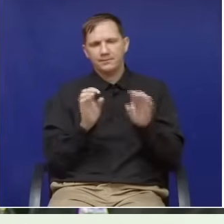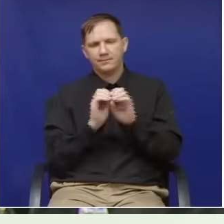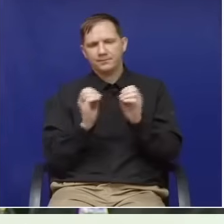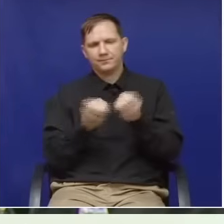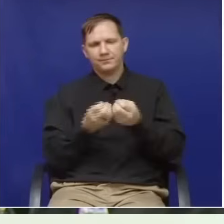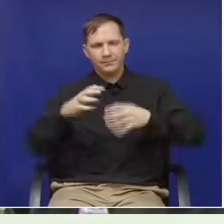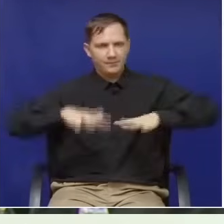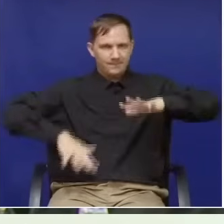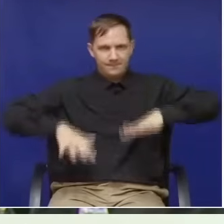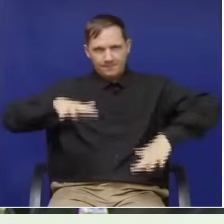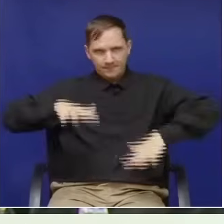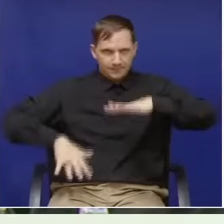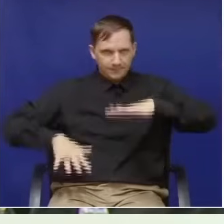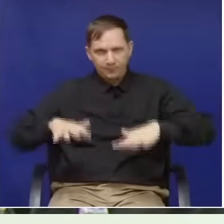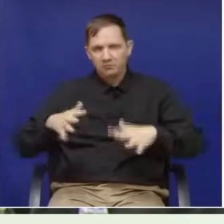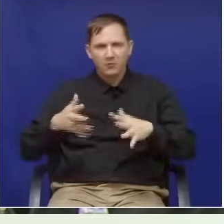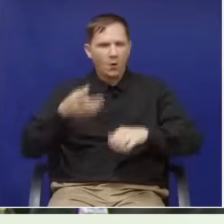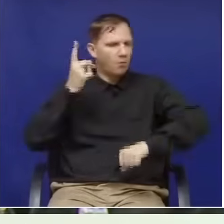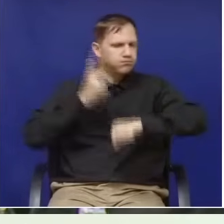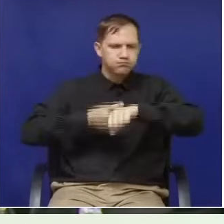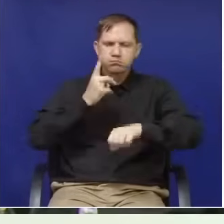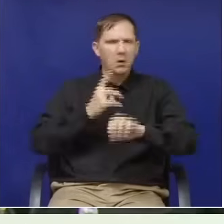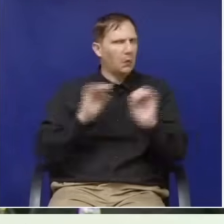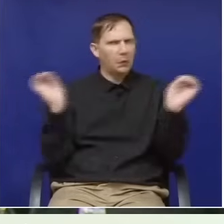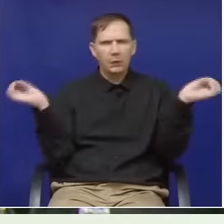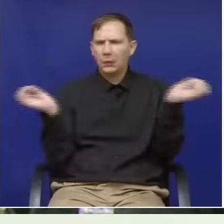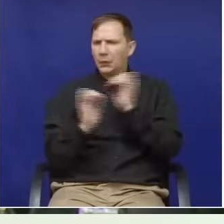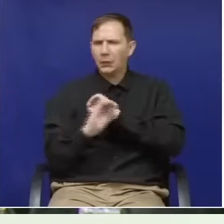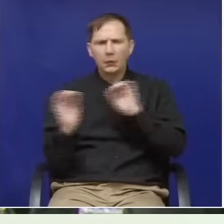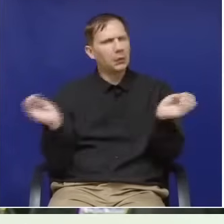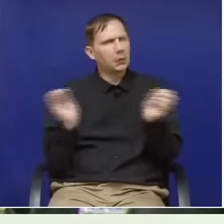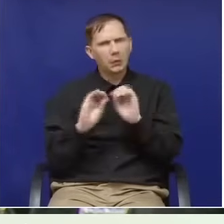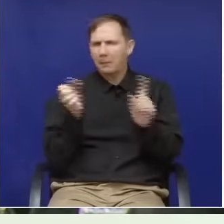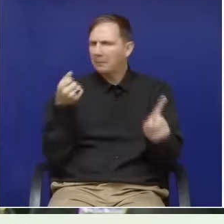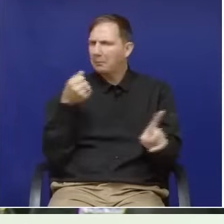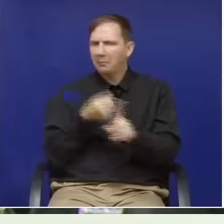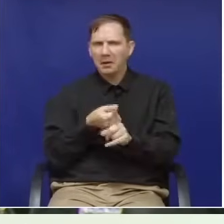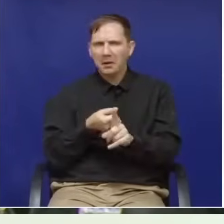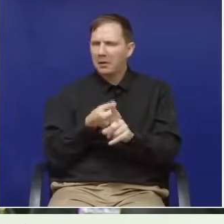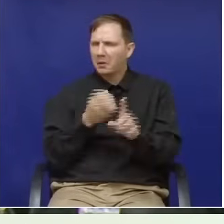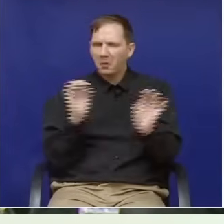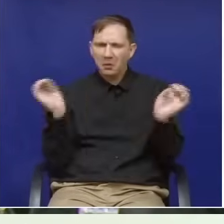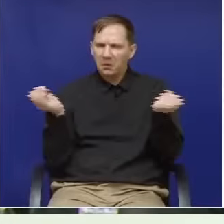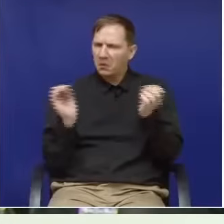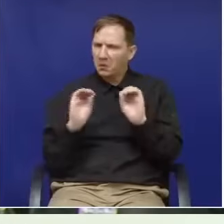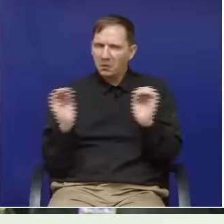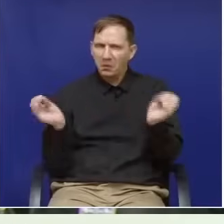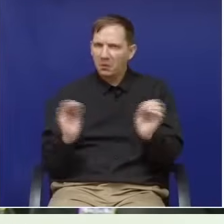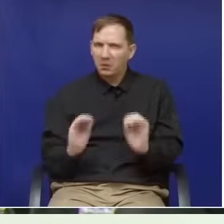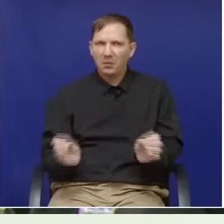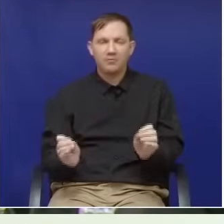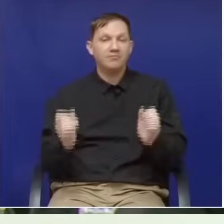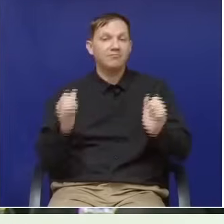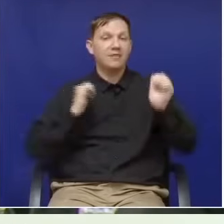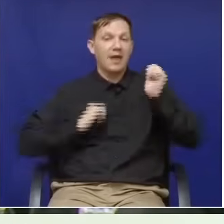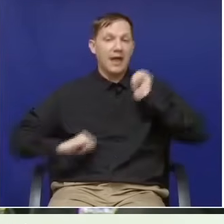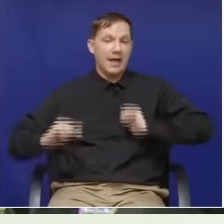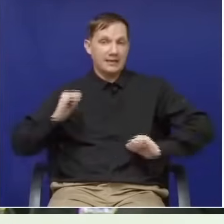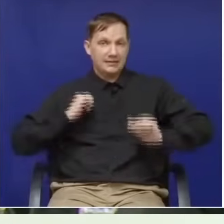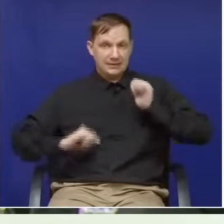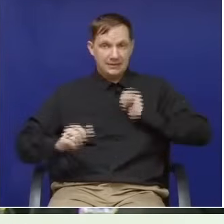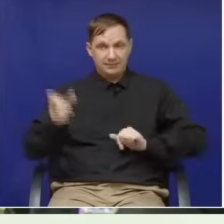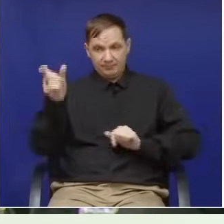stability or disciplinary enforcement and procurement oversight. The acting incumbents in